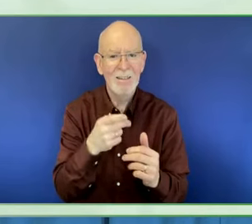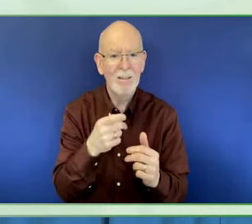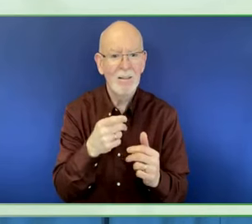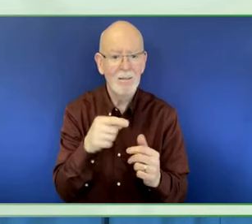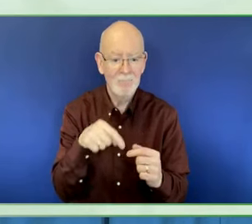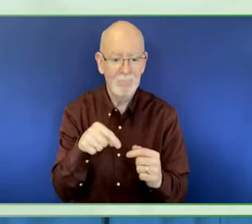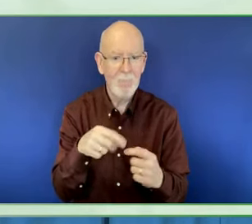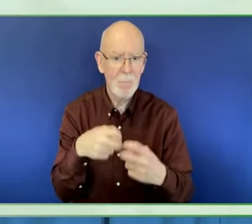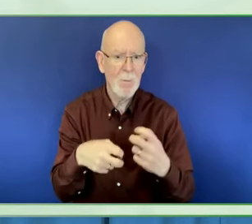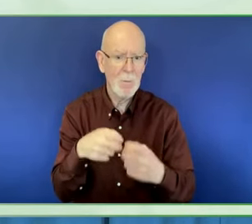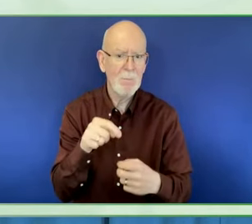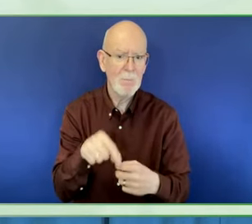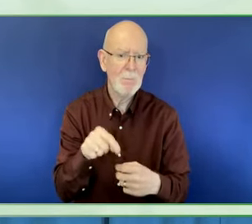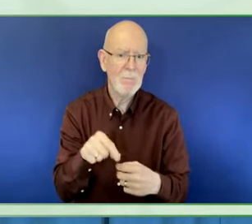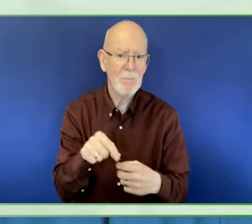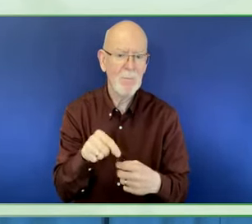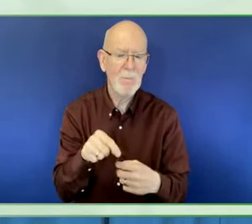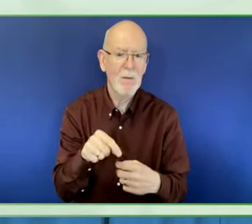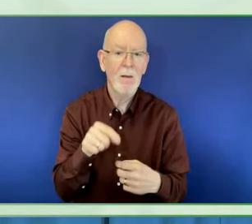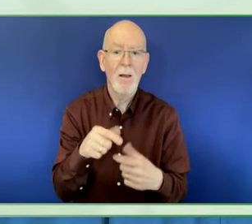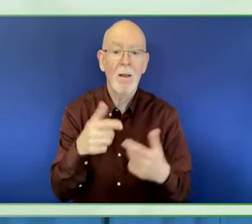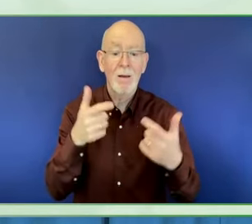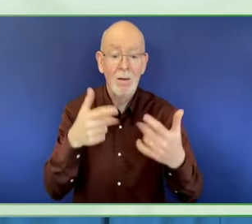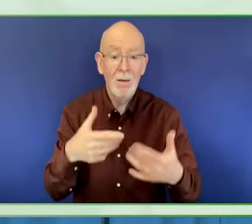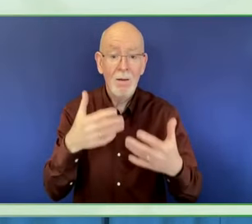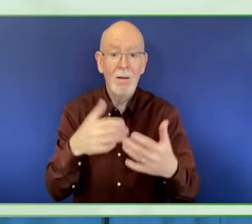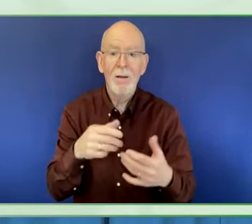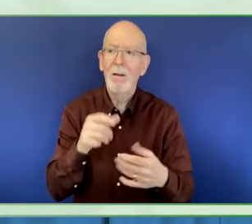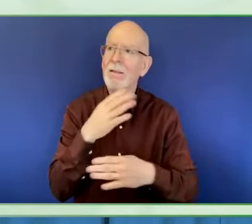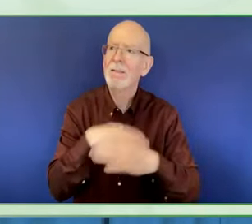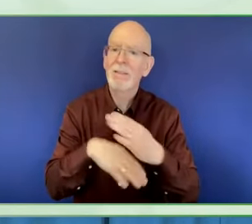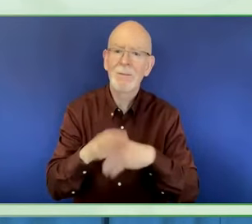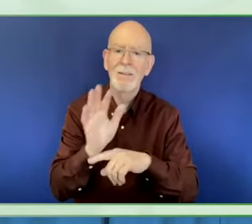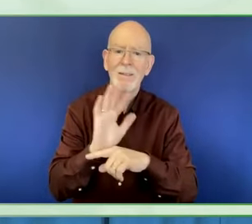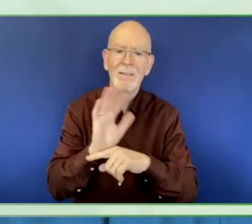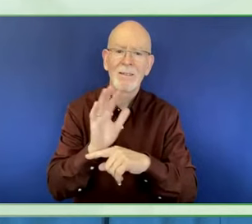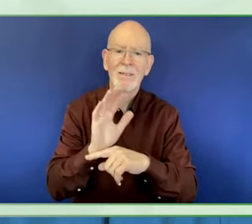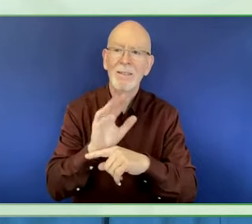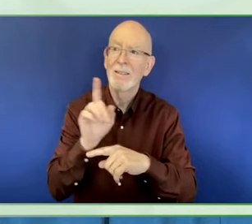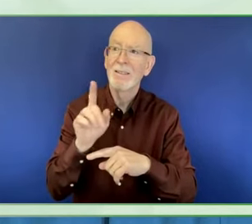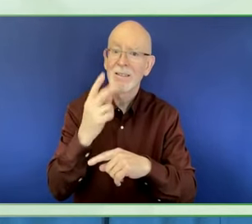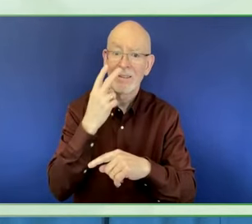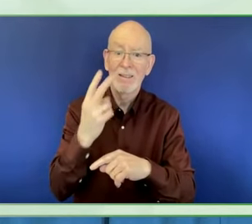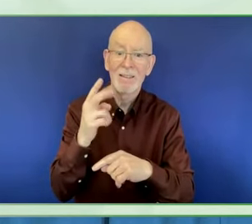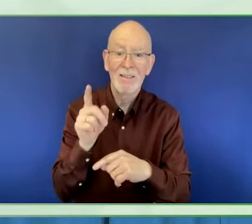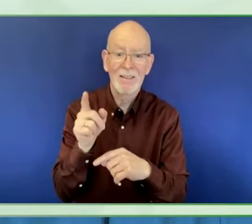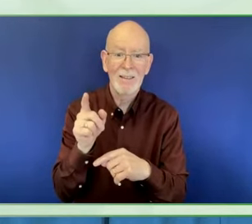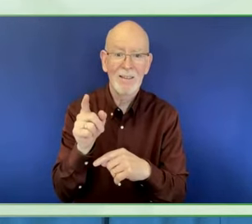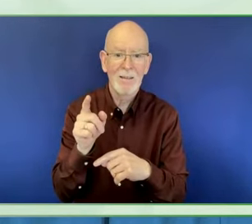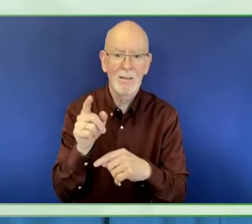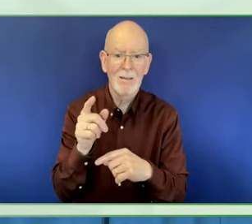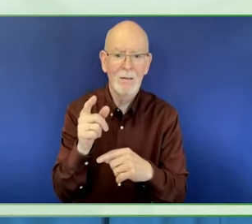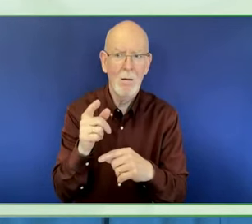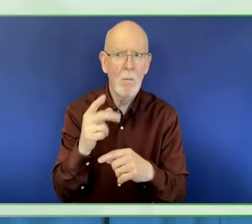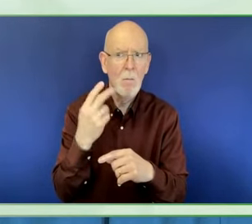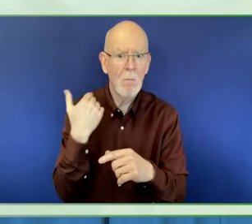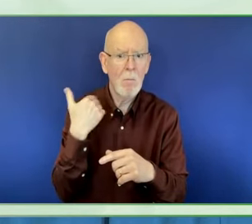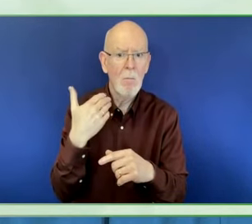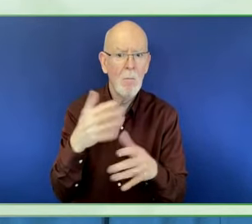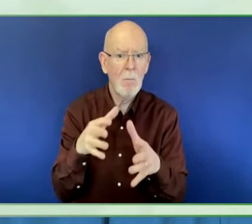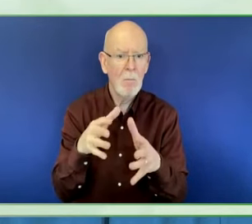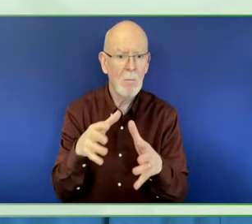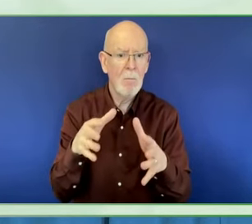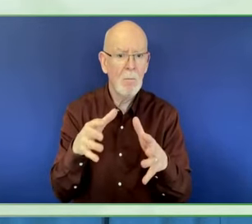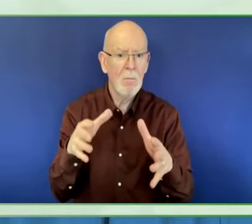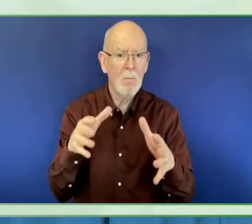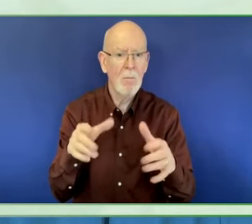are portrayed by non-disabled talent. So how do we solve for disability, especially in the context of sex and pleasure?